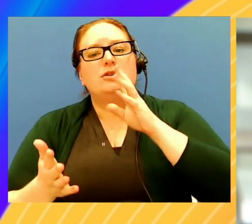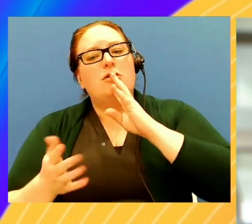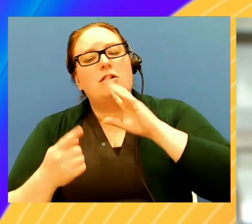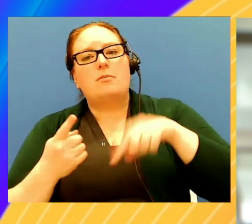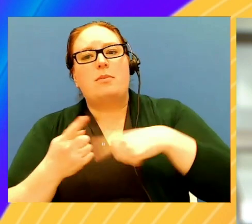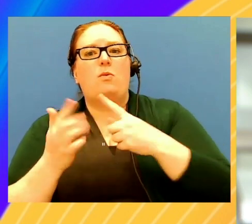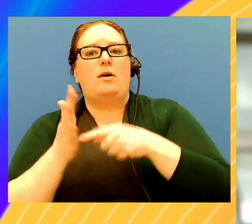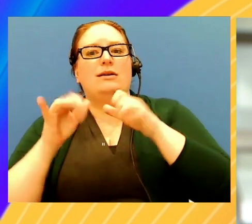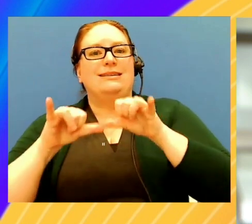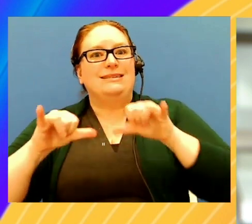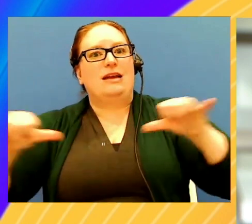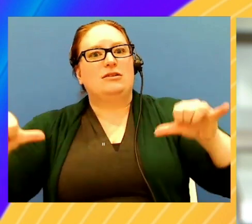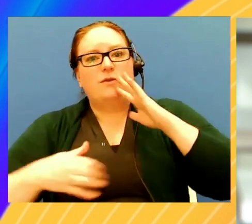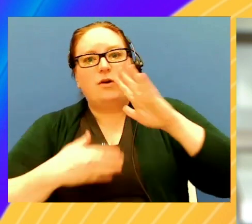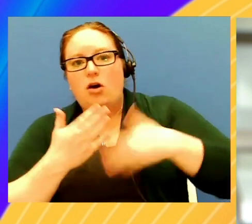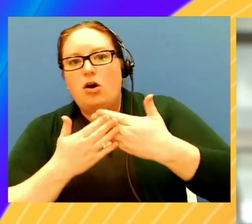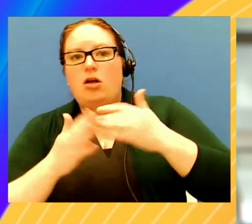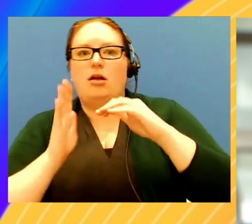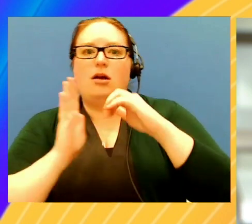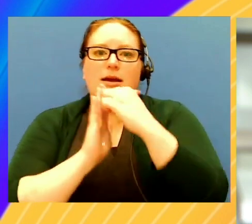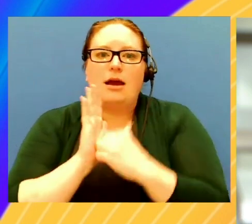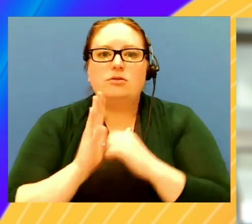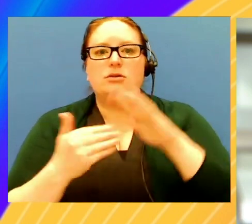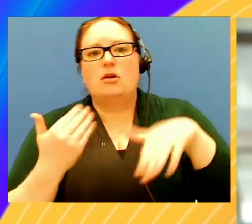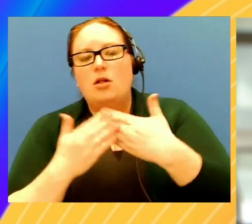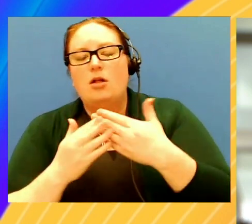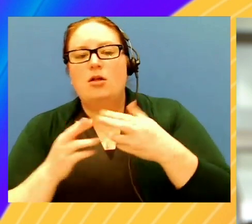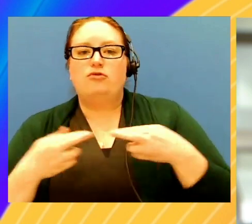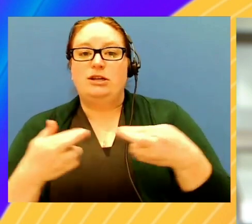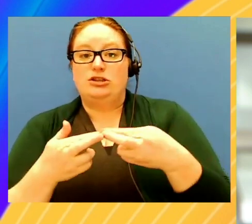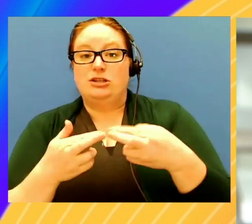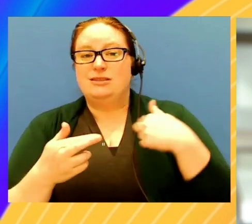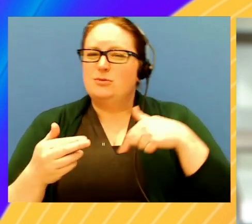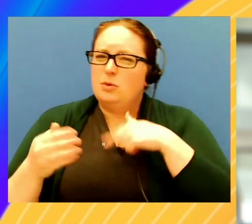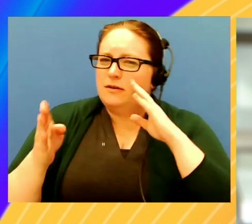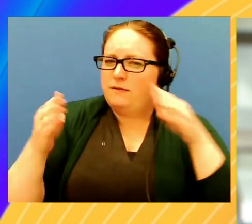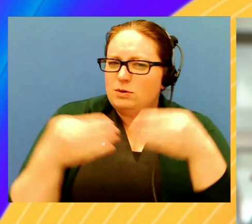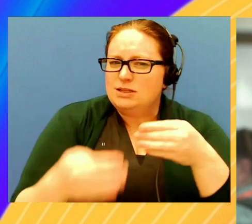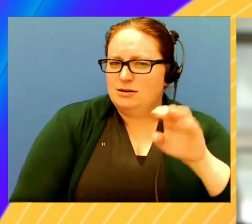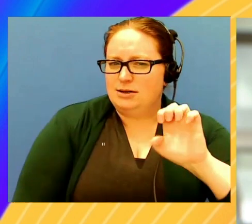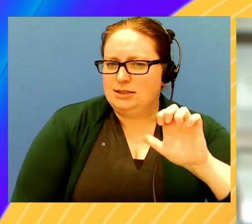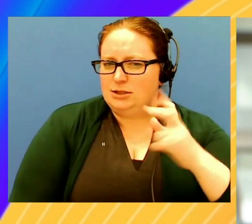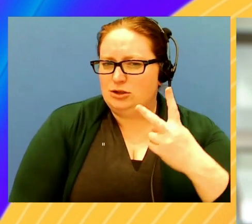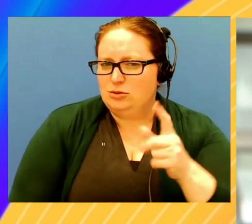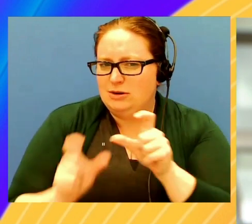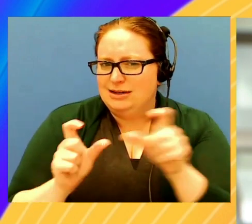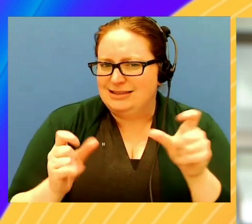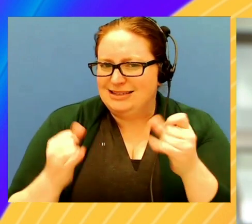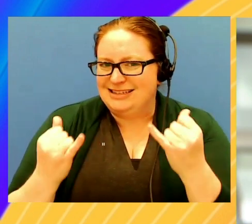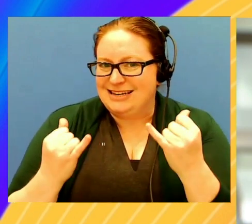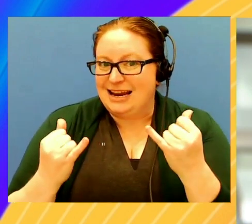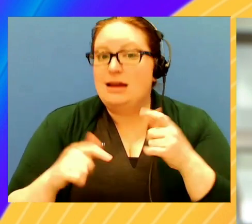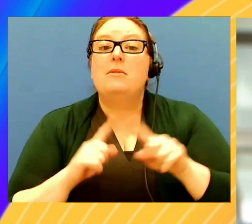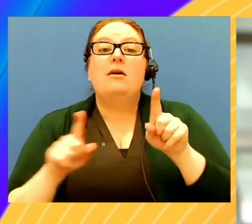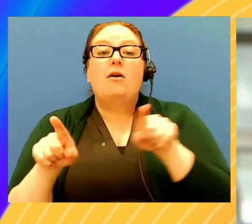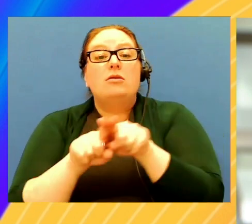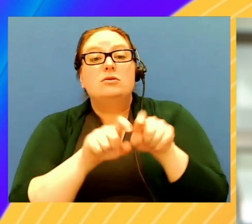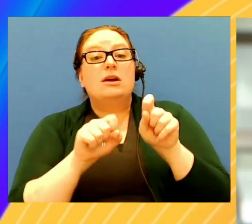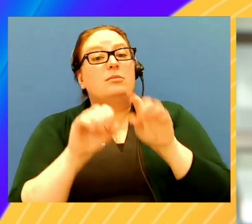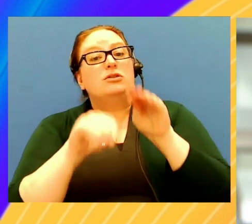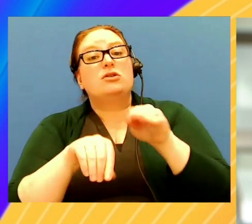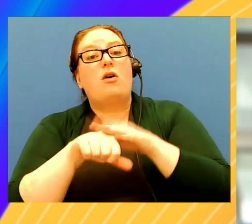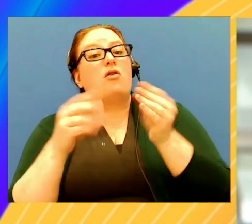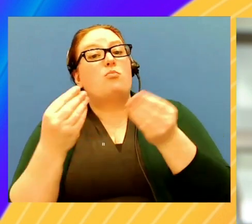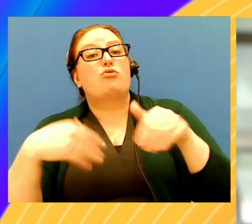accounts, across all these regions. While we're focusing on EC2 instances today, the Systems Manager agent can also be installed in on-prem